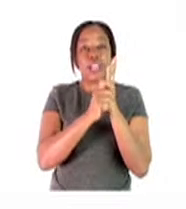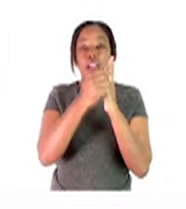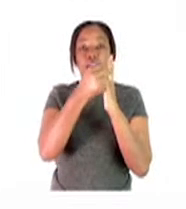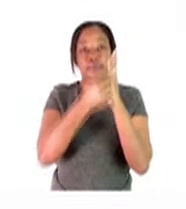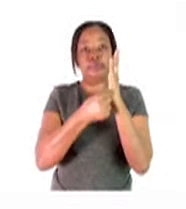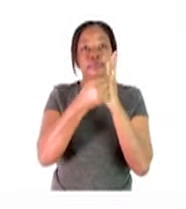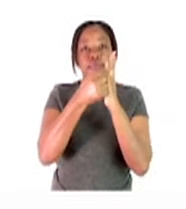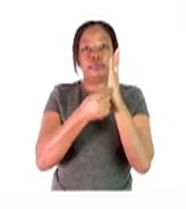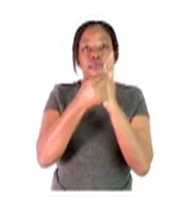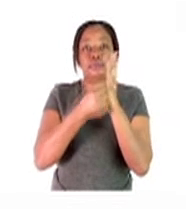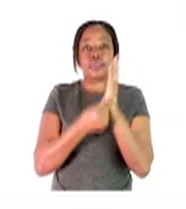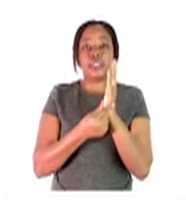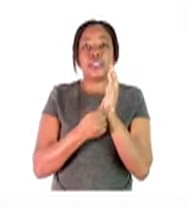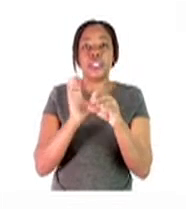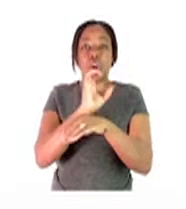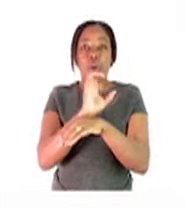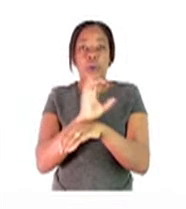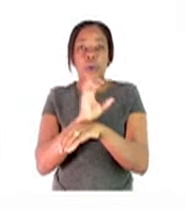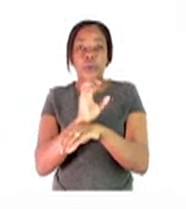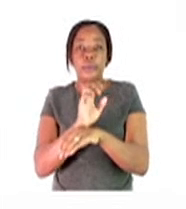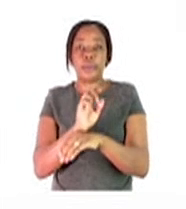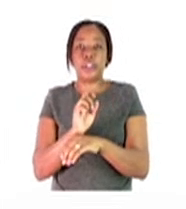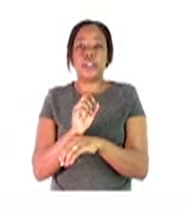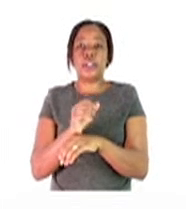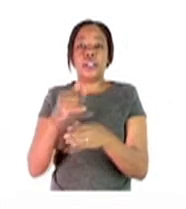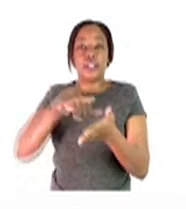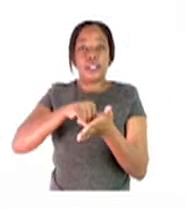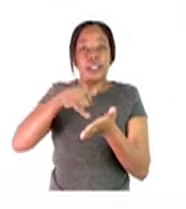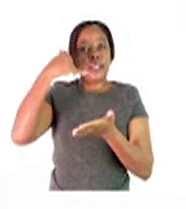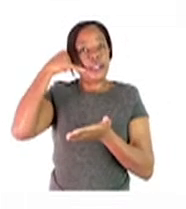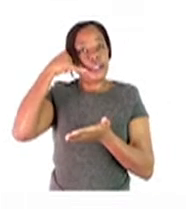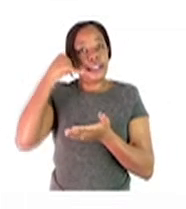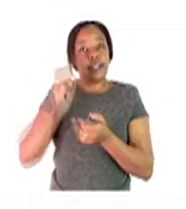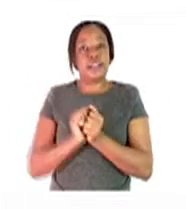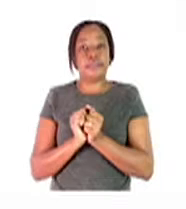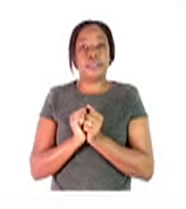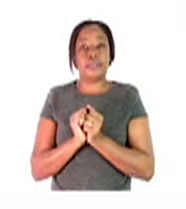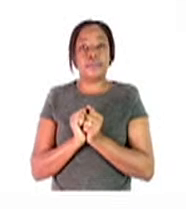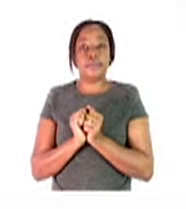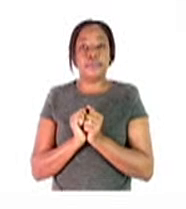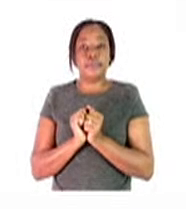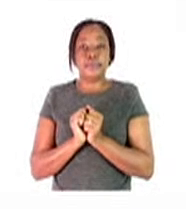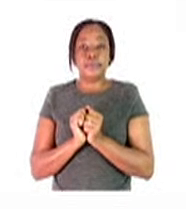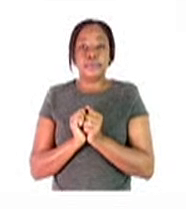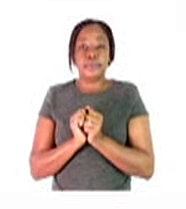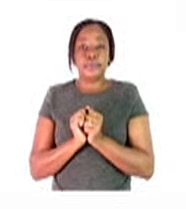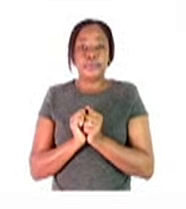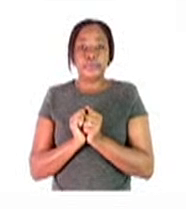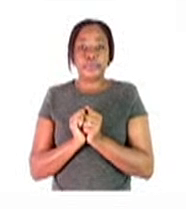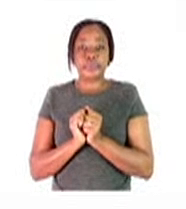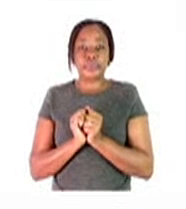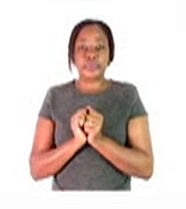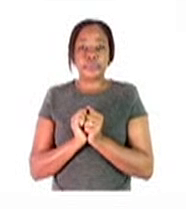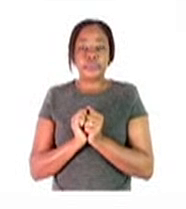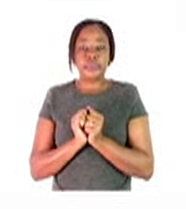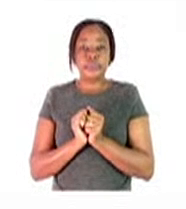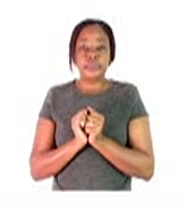a telephone. All right. Okay. Now you have to